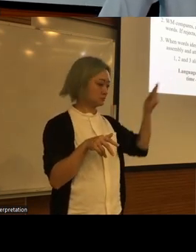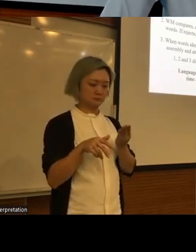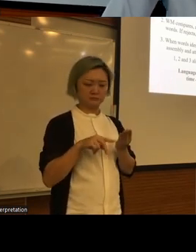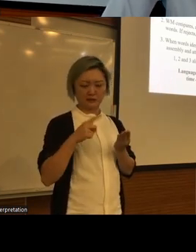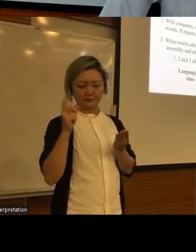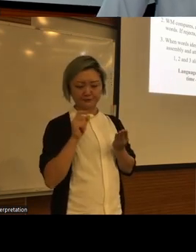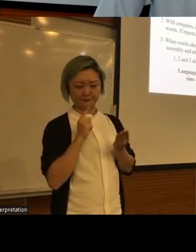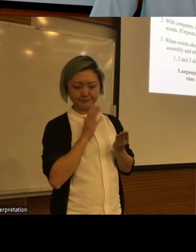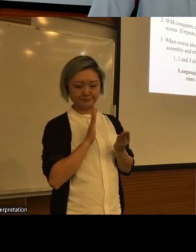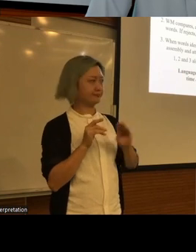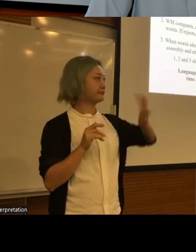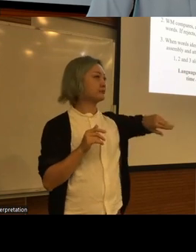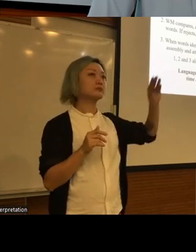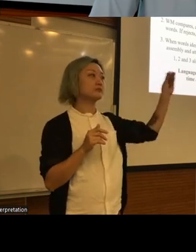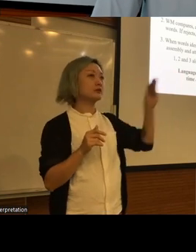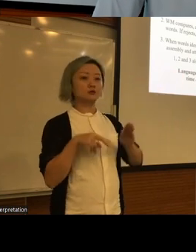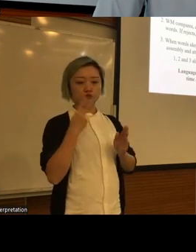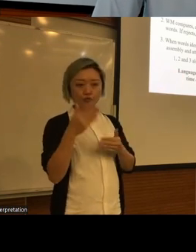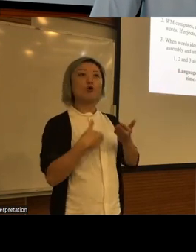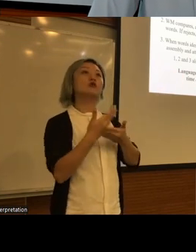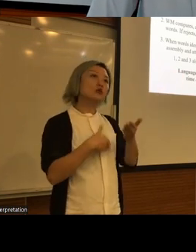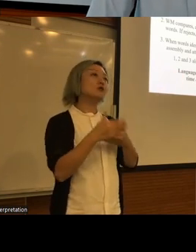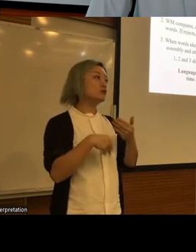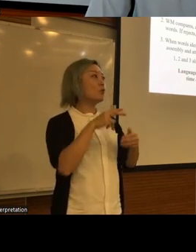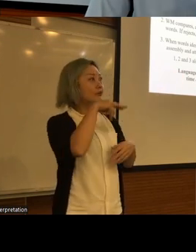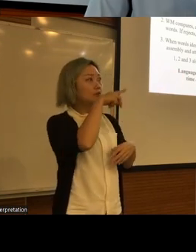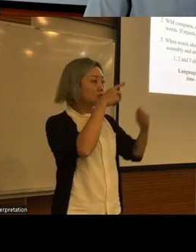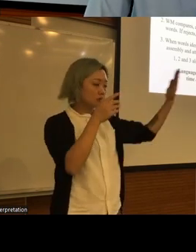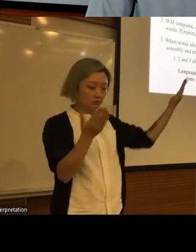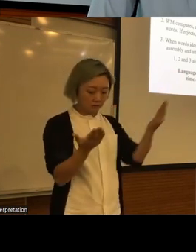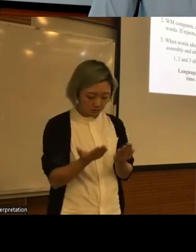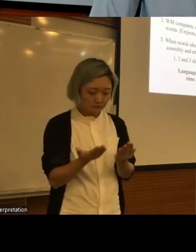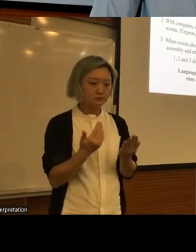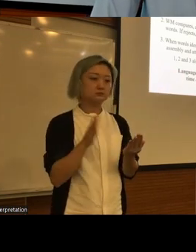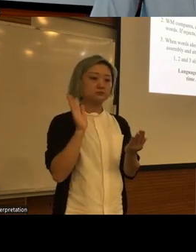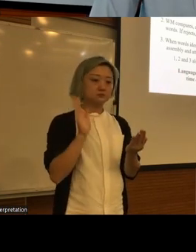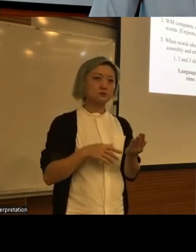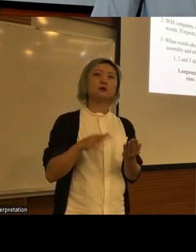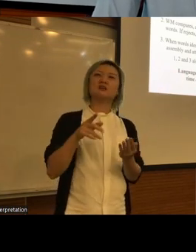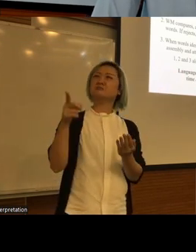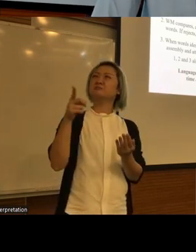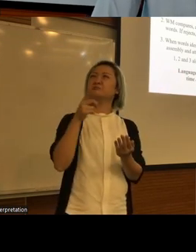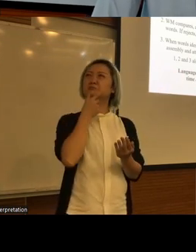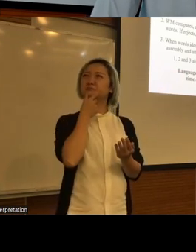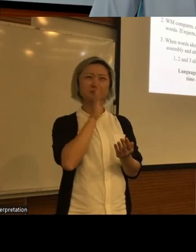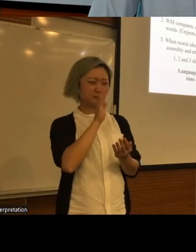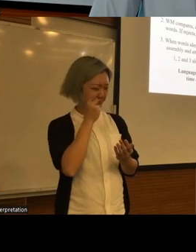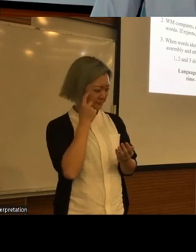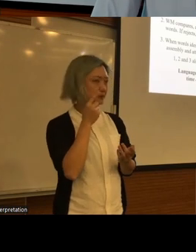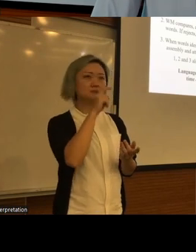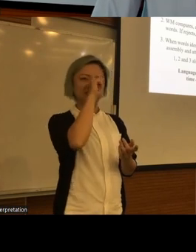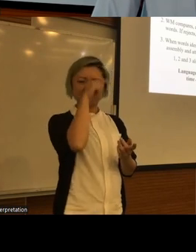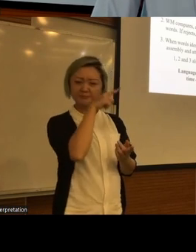else. Or, okay, I know this person who is signing came from this or that part of China. I know